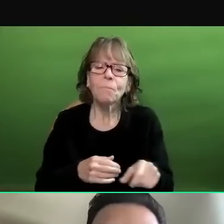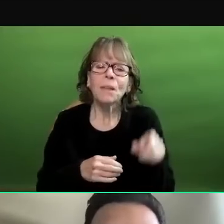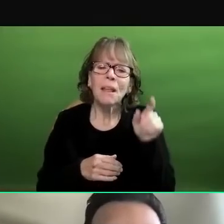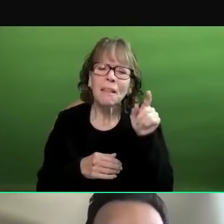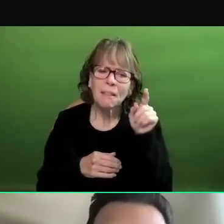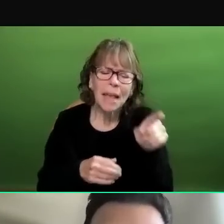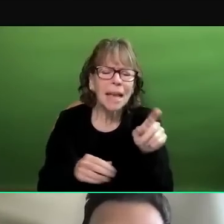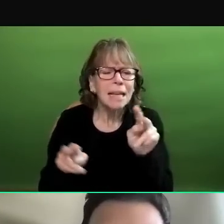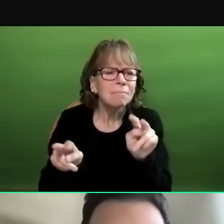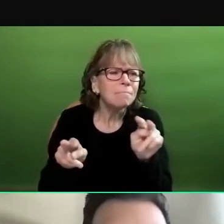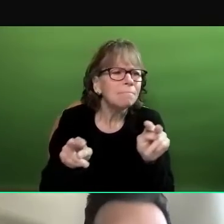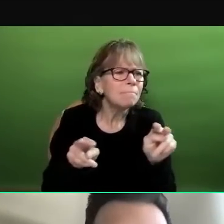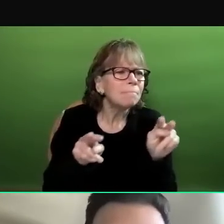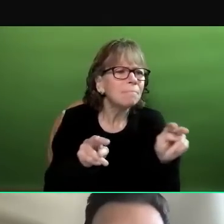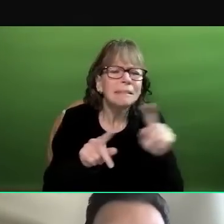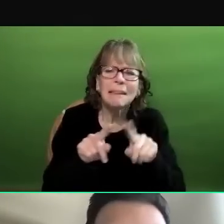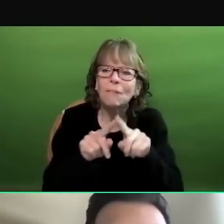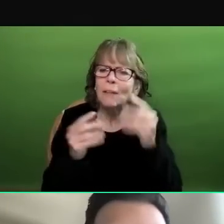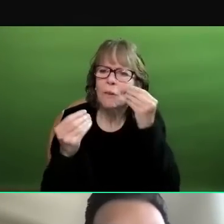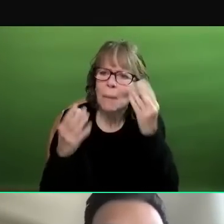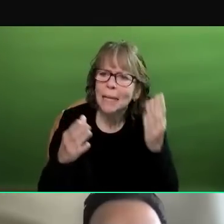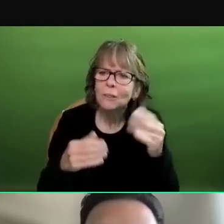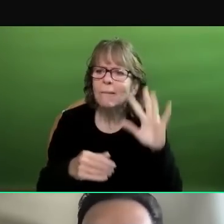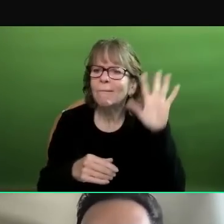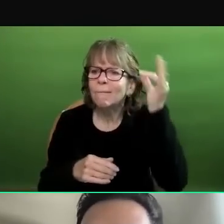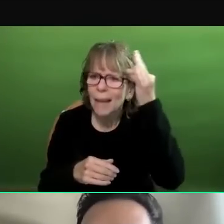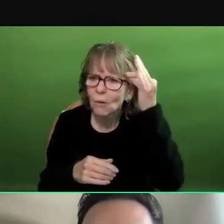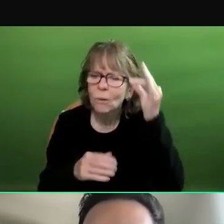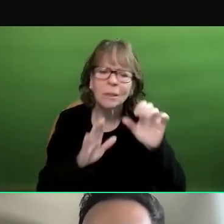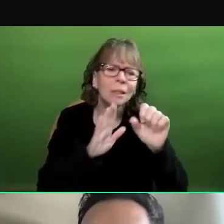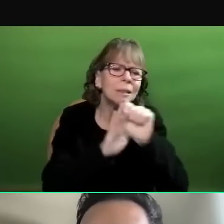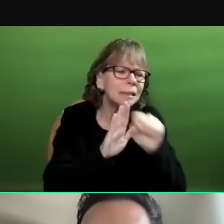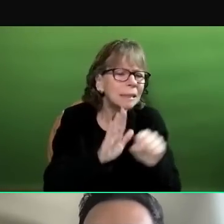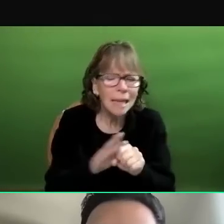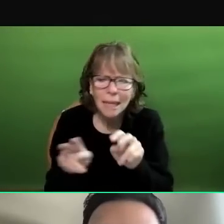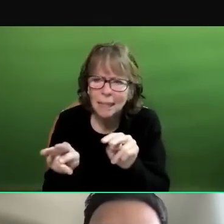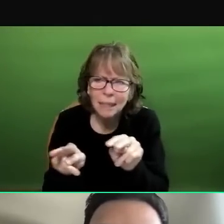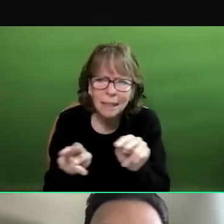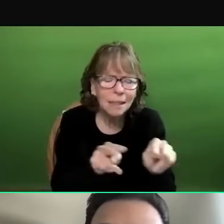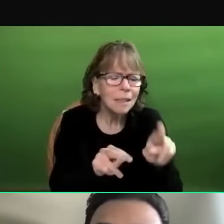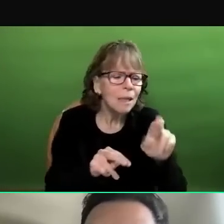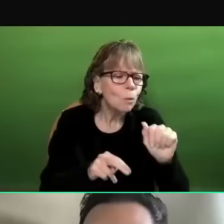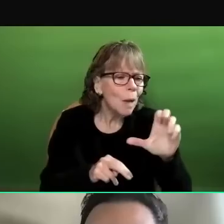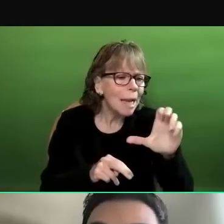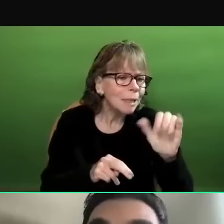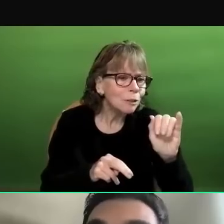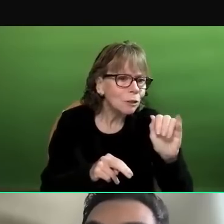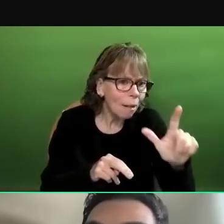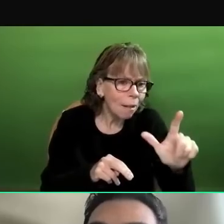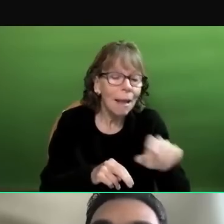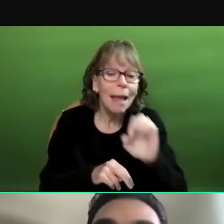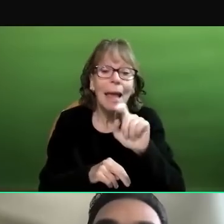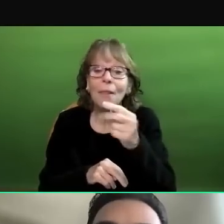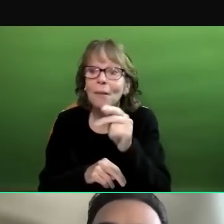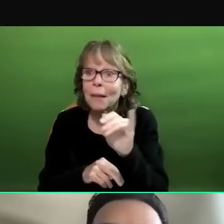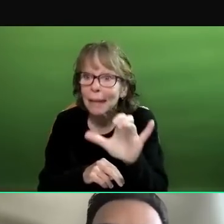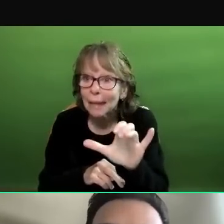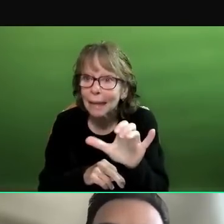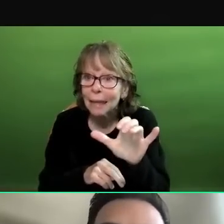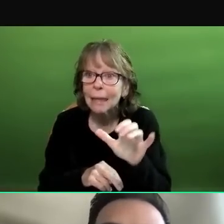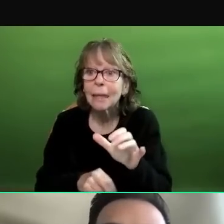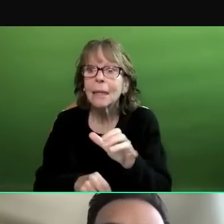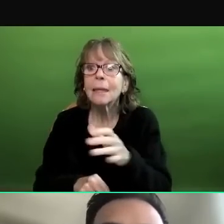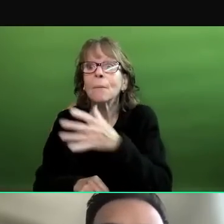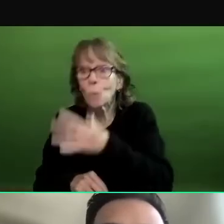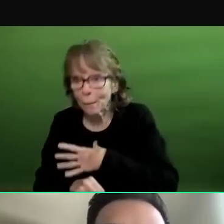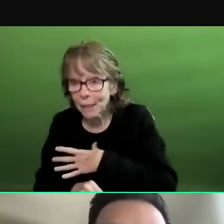some surveillance information from federal and state levels that found that racial and ethnic minorities, women, as well as older